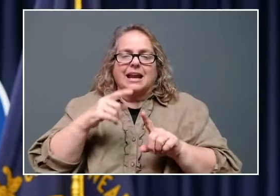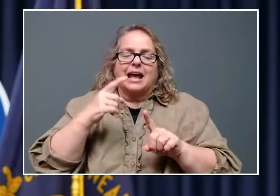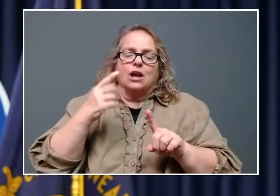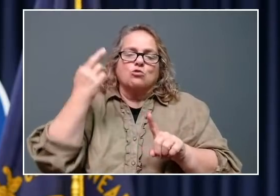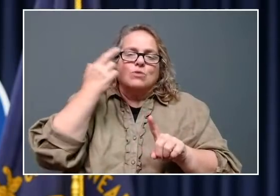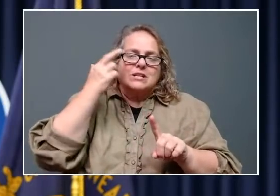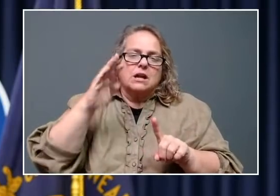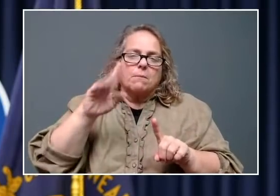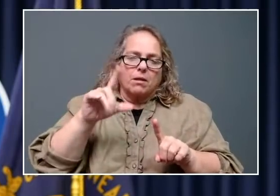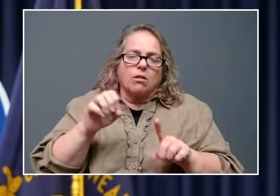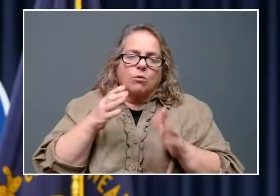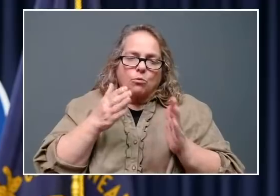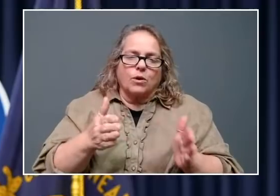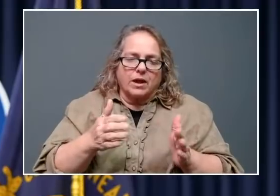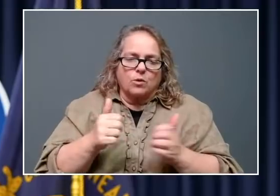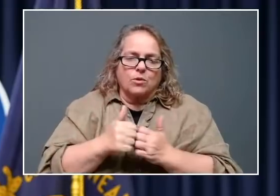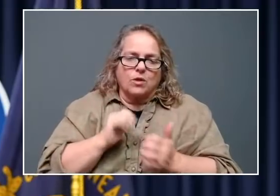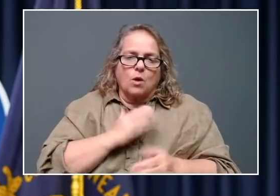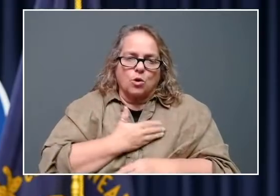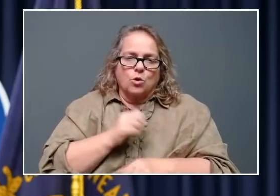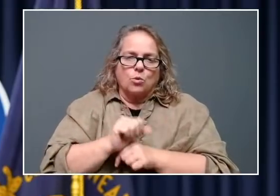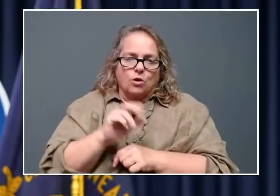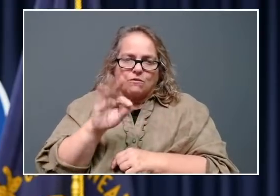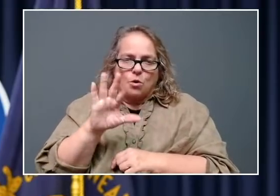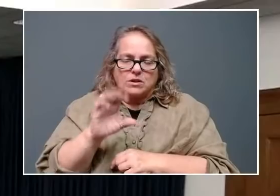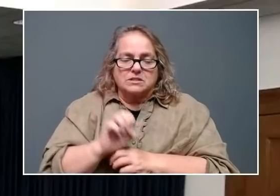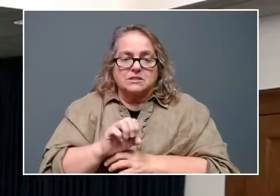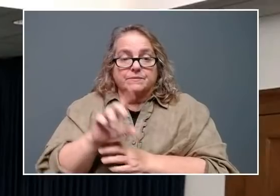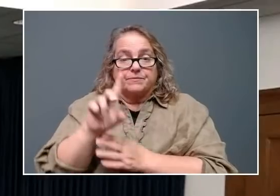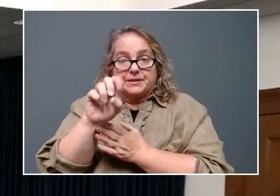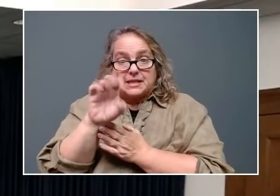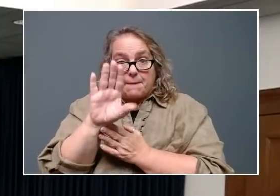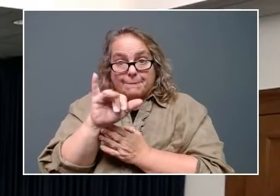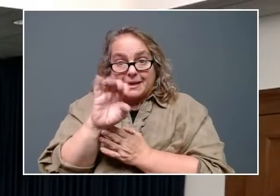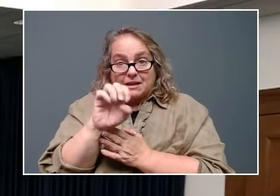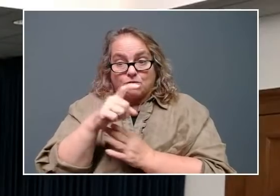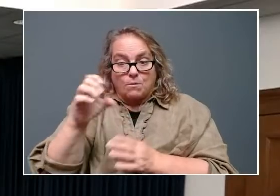workforce. Debbie Yetter, the Courier-Journal.